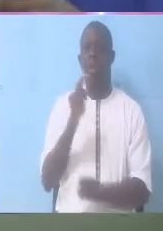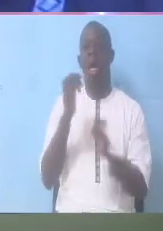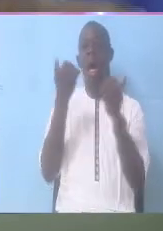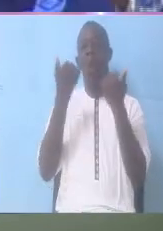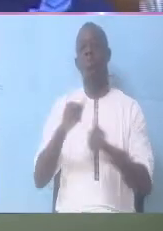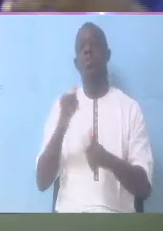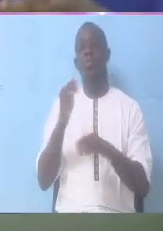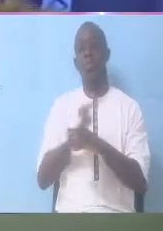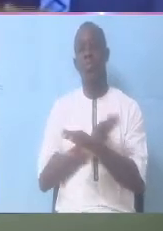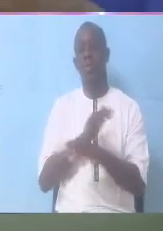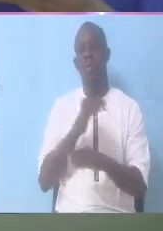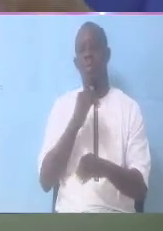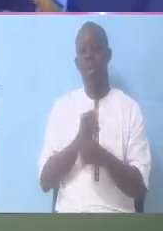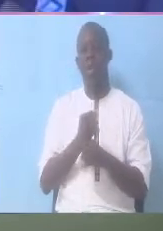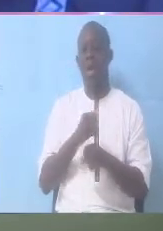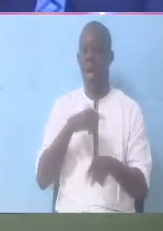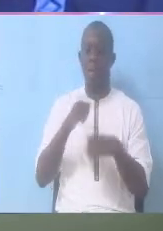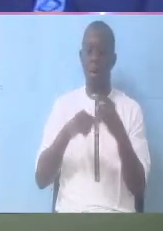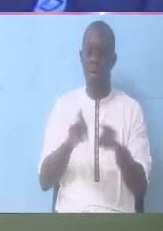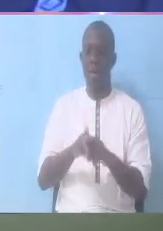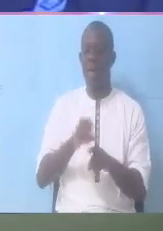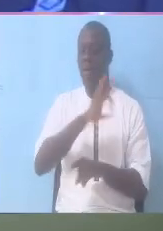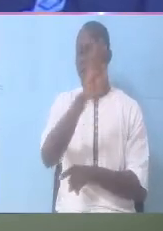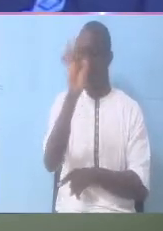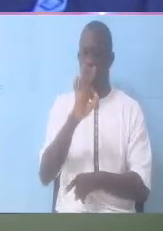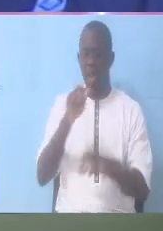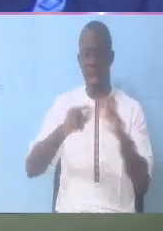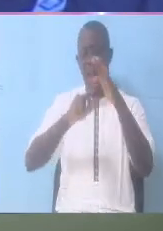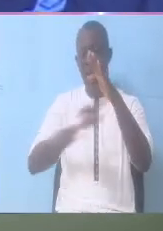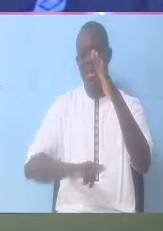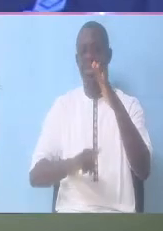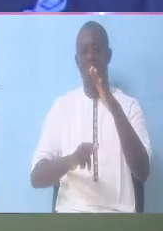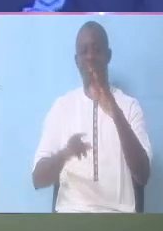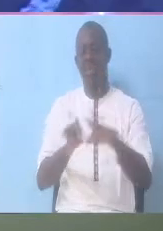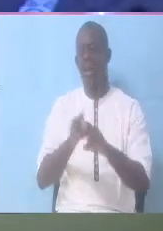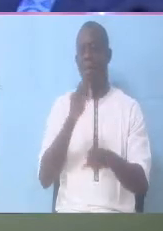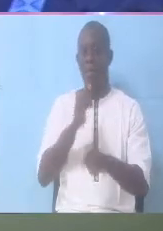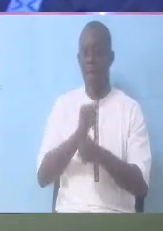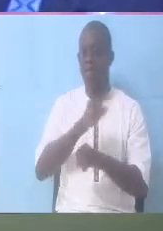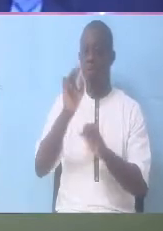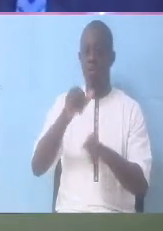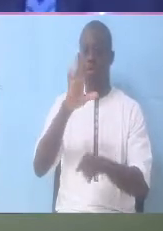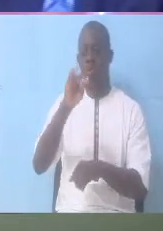going on was degrading and inhumane. No. No,